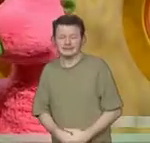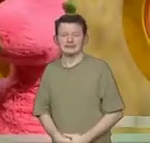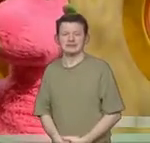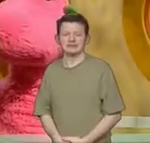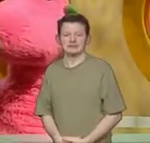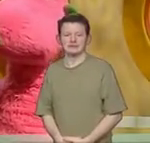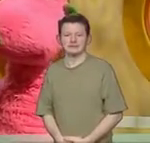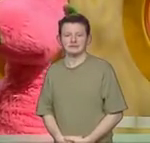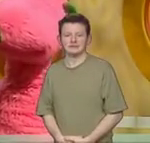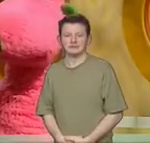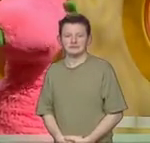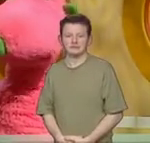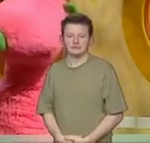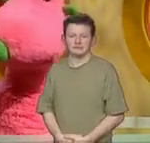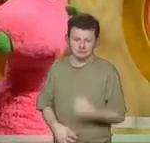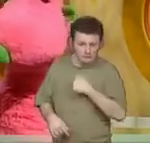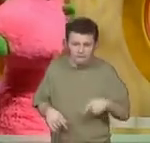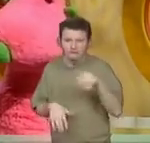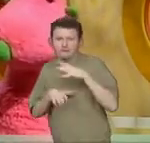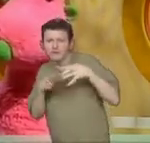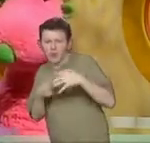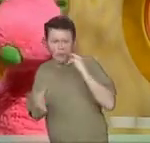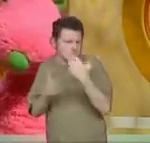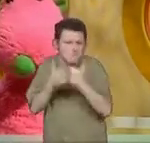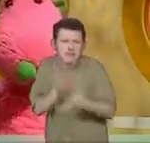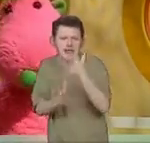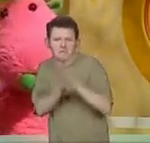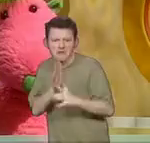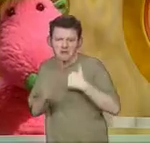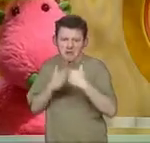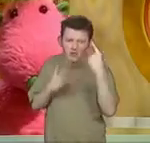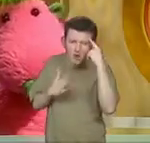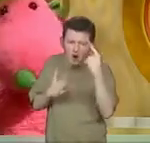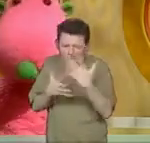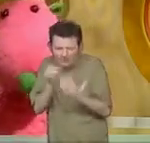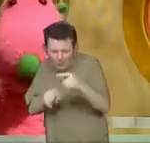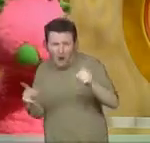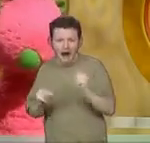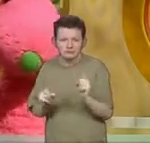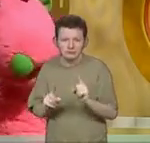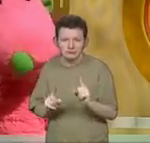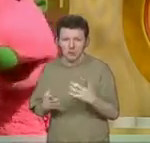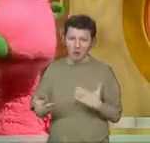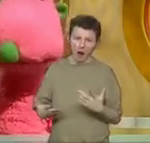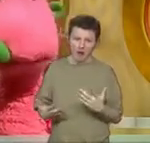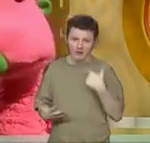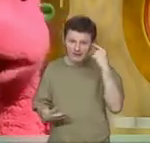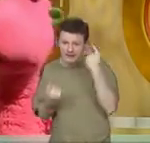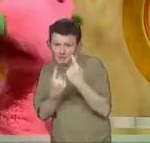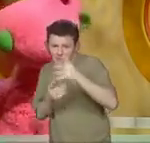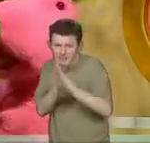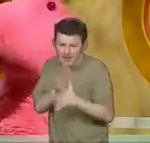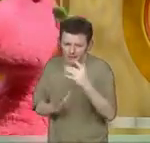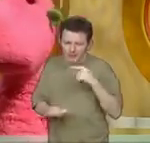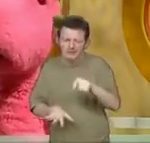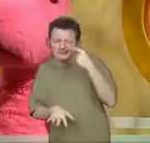We hoobs do a lot of playing, but I've never really thought about how much we find out from it. Mm, well, what we need is something to play